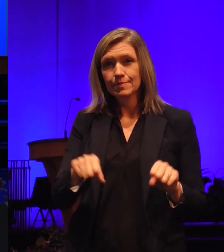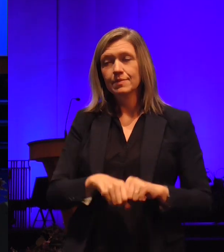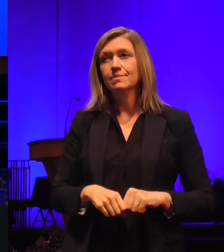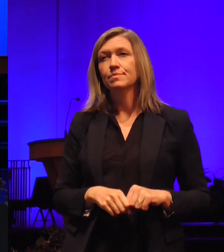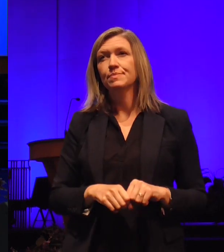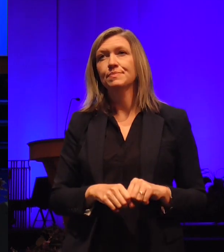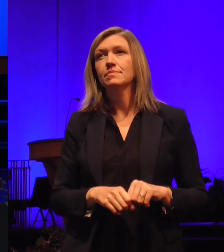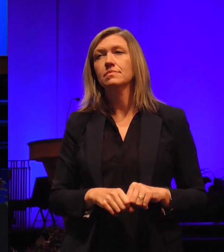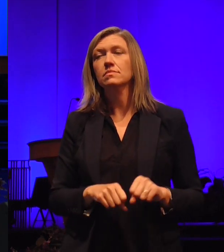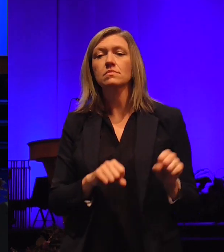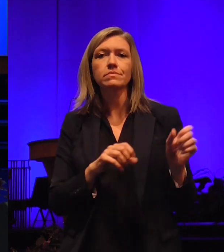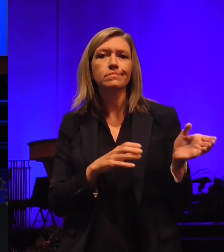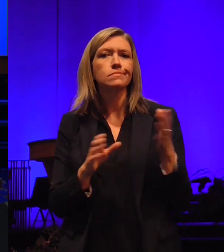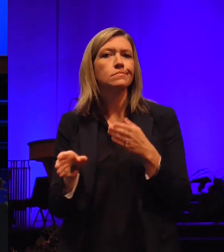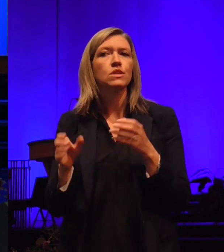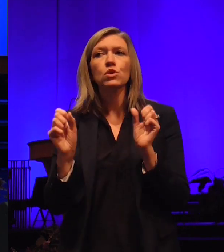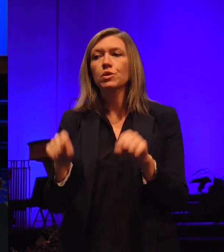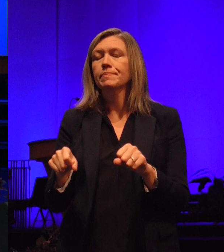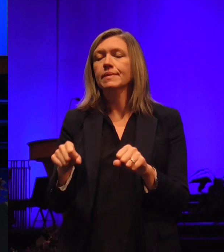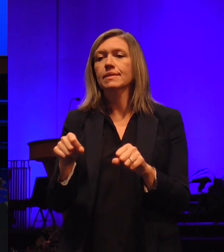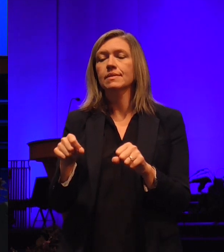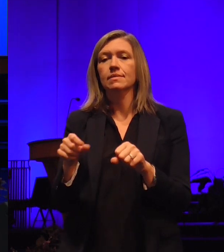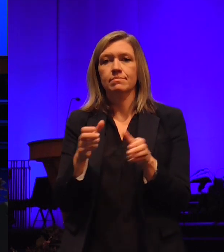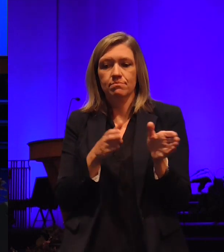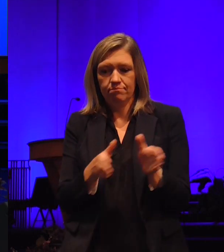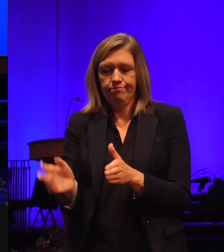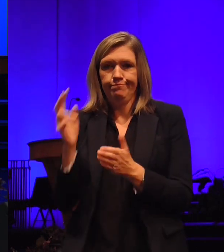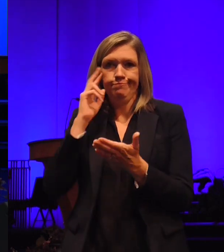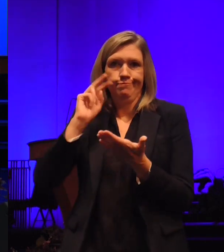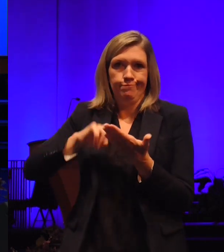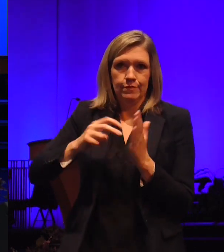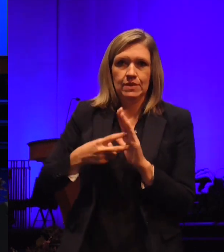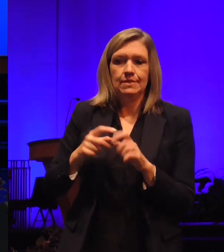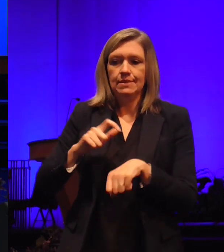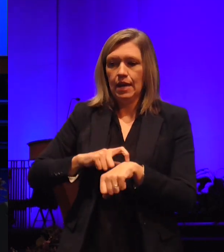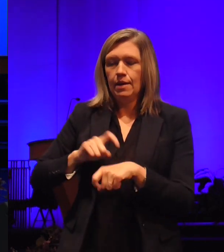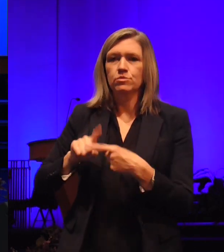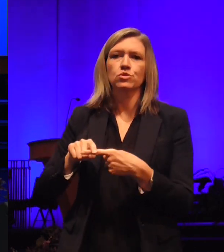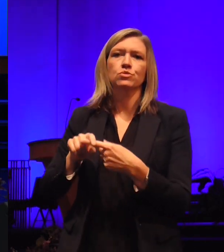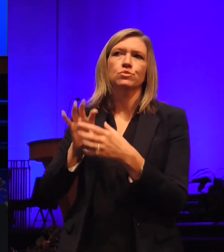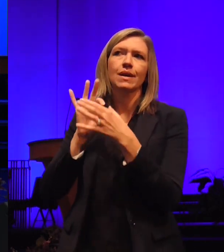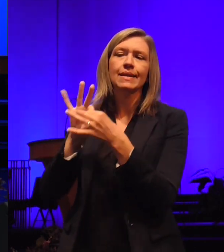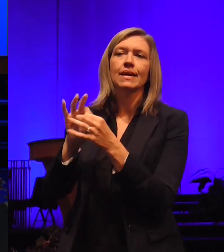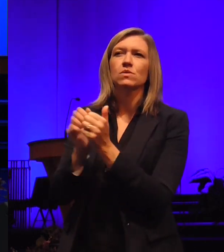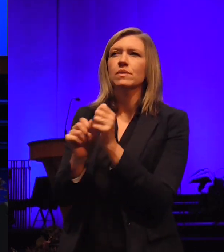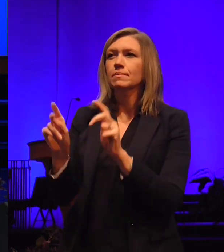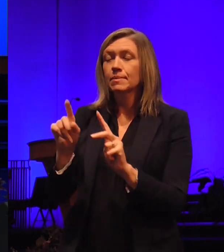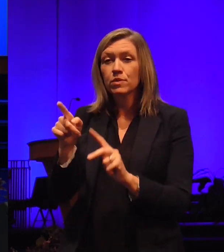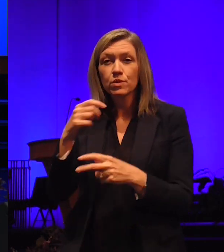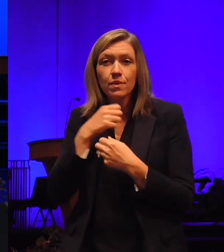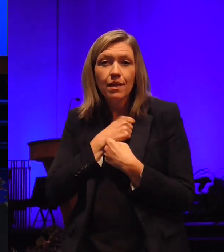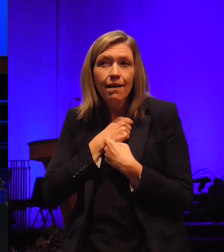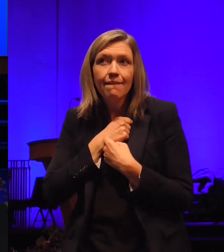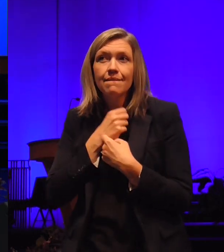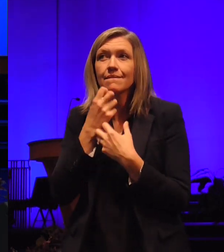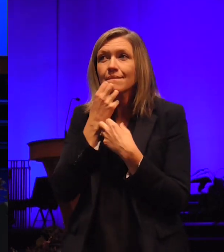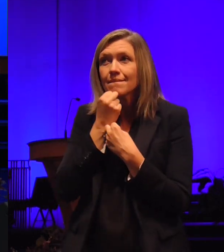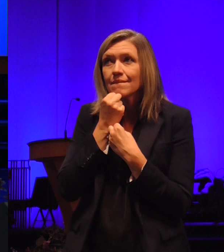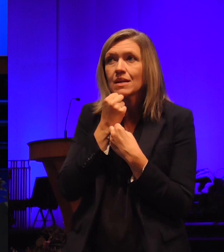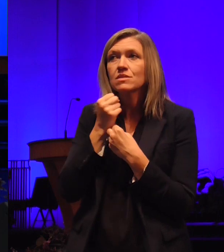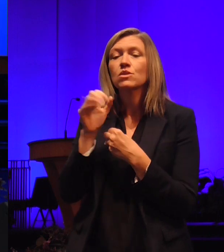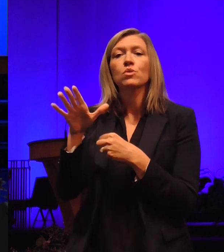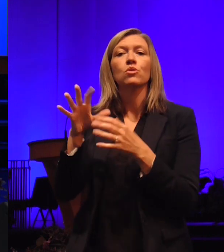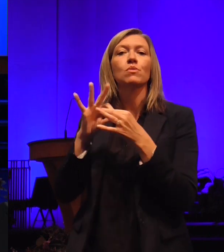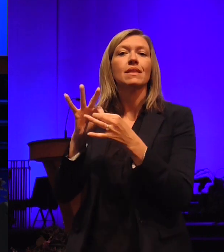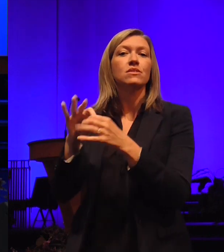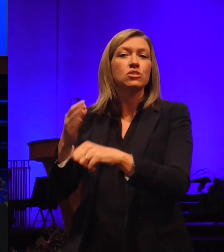It could be taking intentional time to connect with people you love and care about so that your relationships are growing and not just